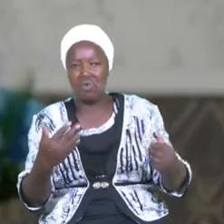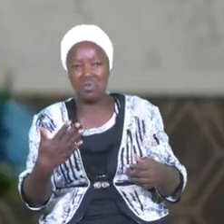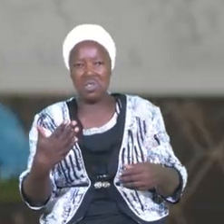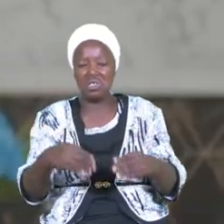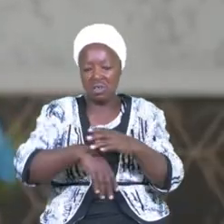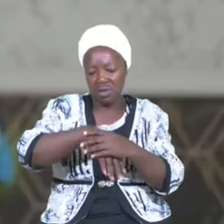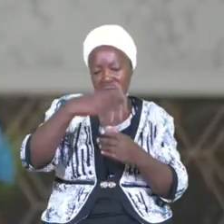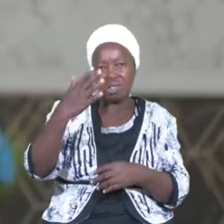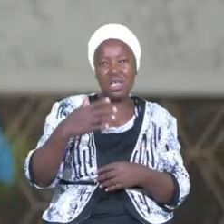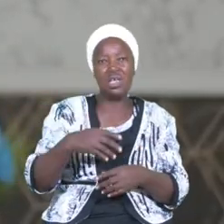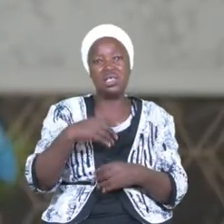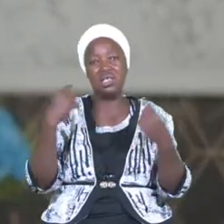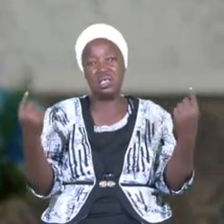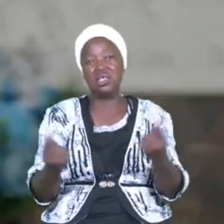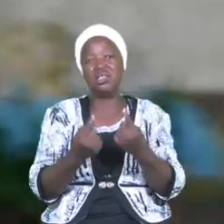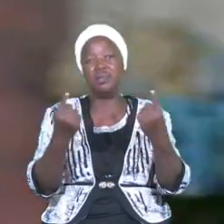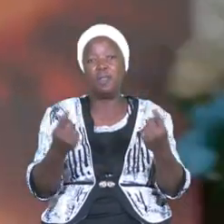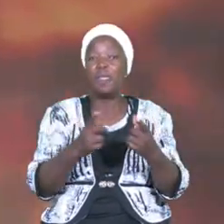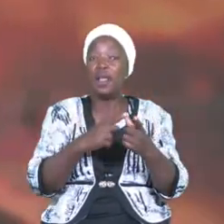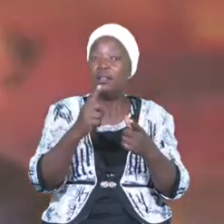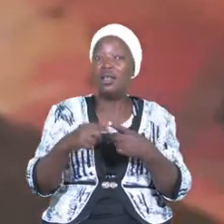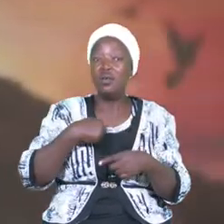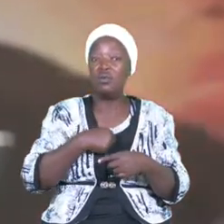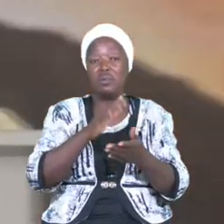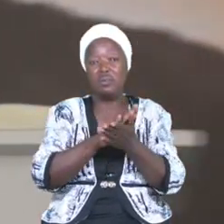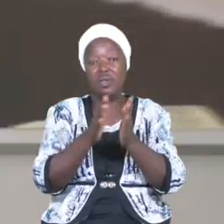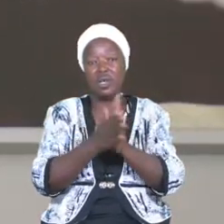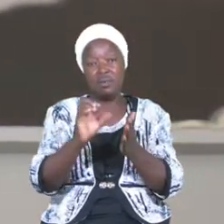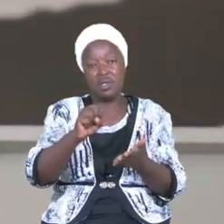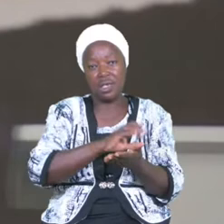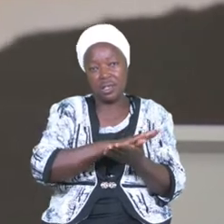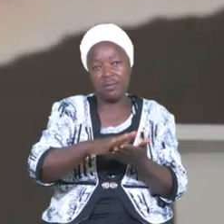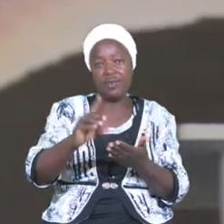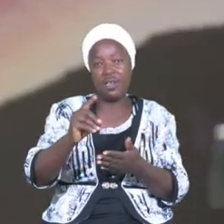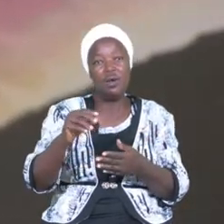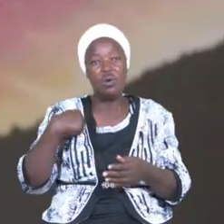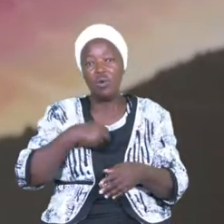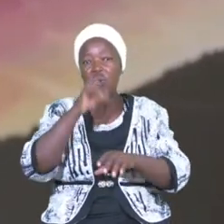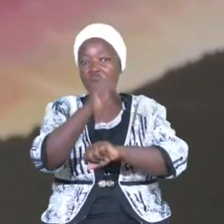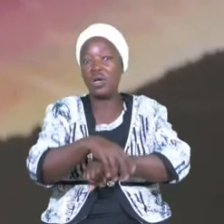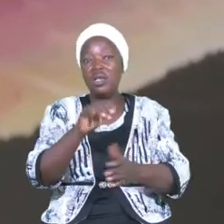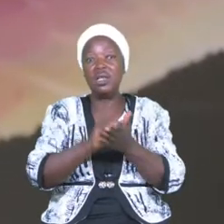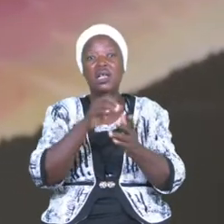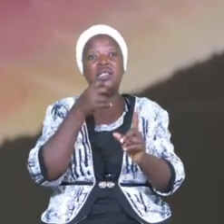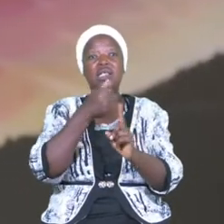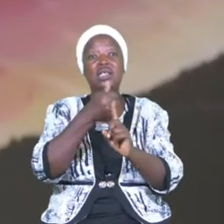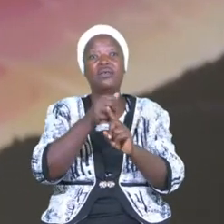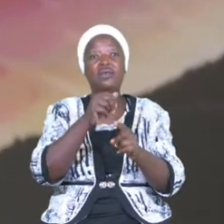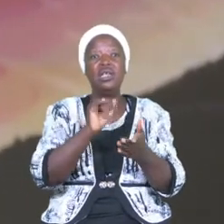sin. Then we became sanctified. We conquered that self, Adamic